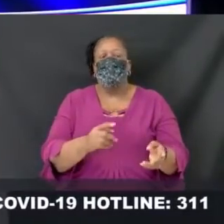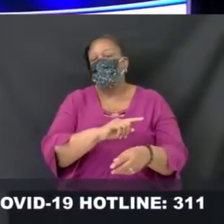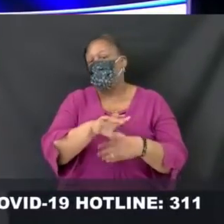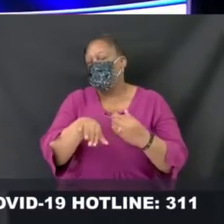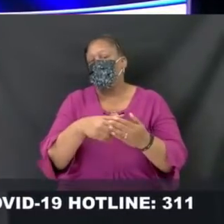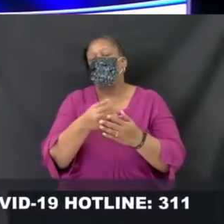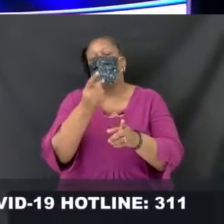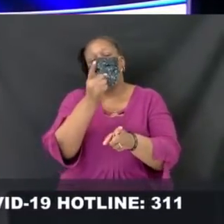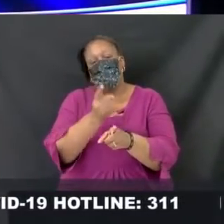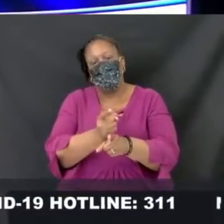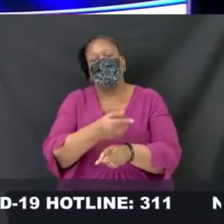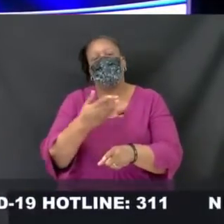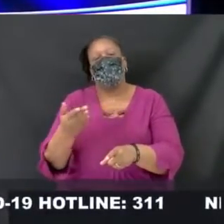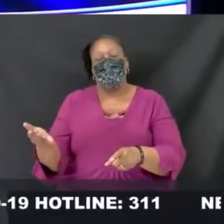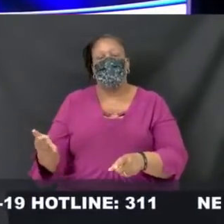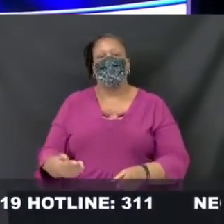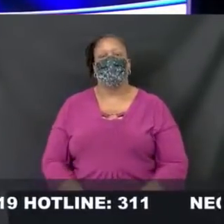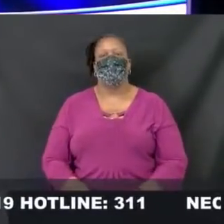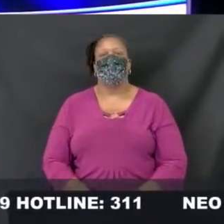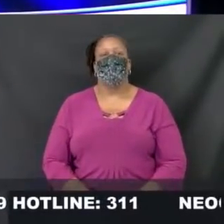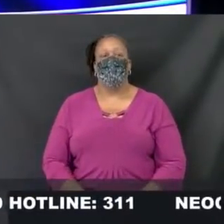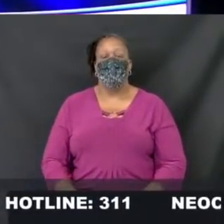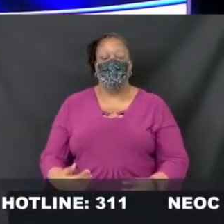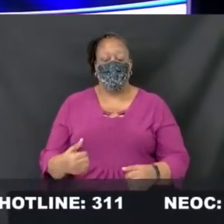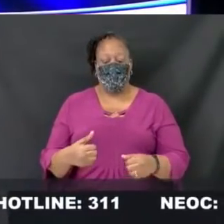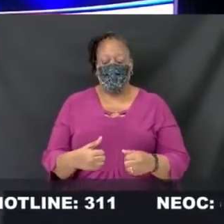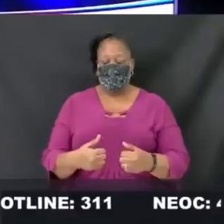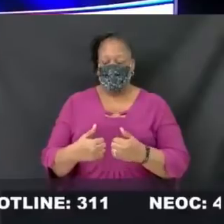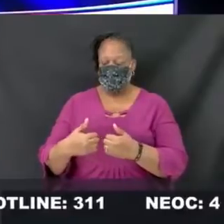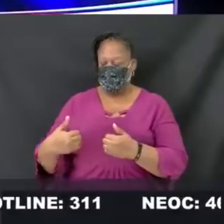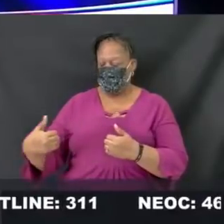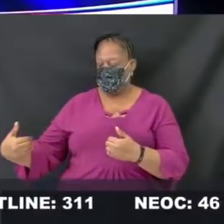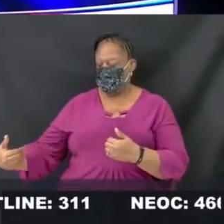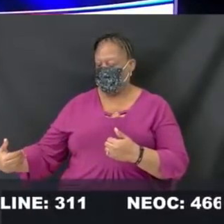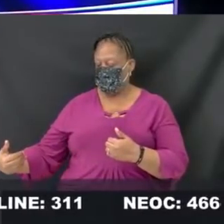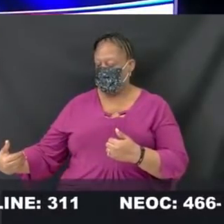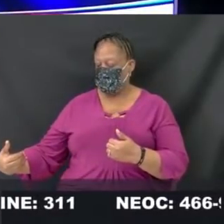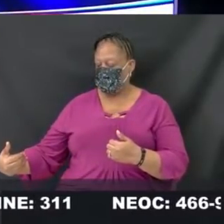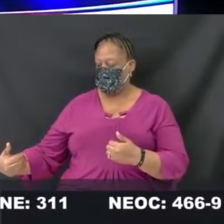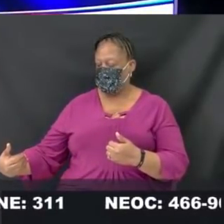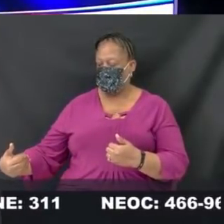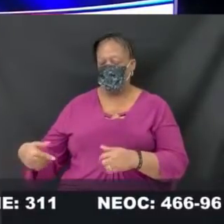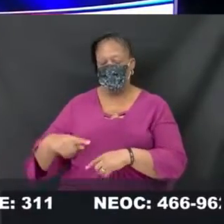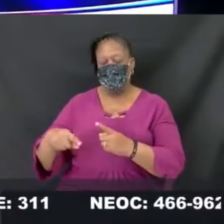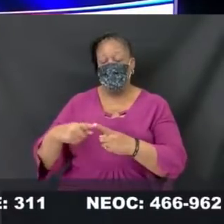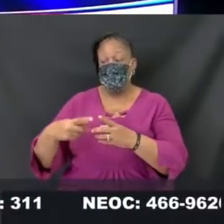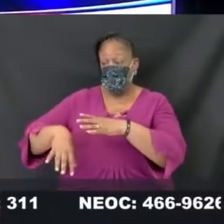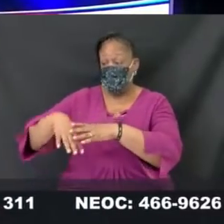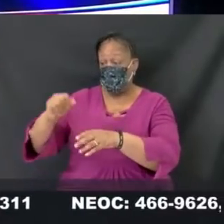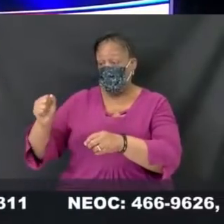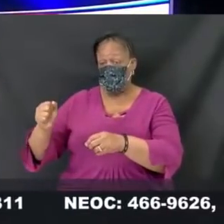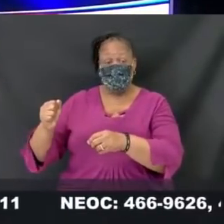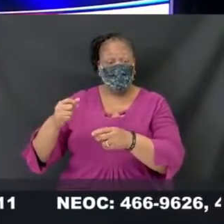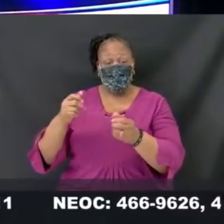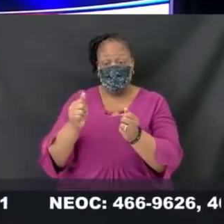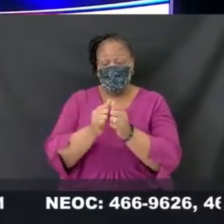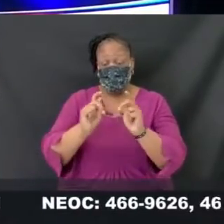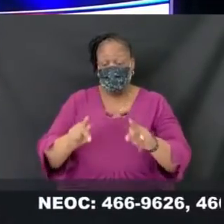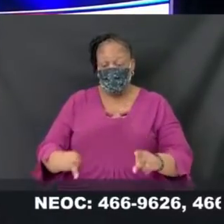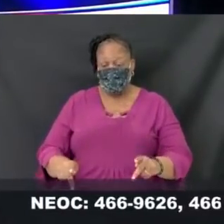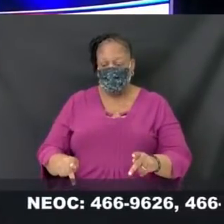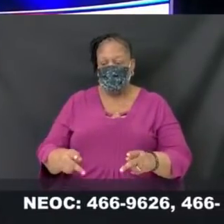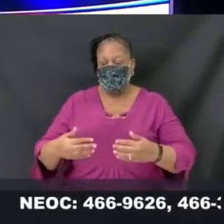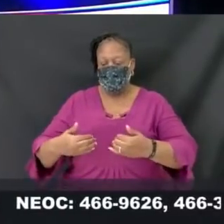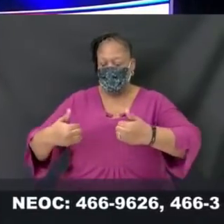behavior, maintain a physical distance of at least 6 feet from others when you are out in public, and if at all